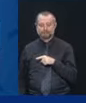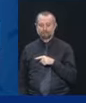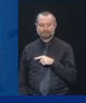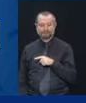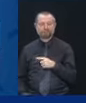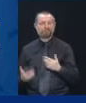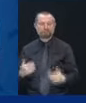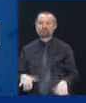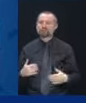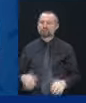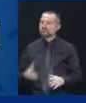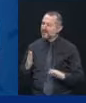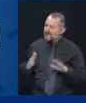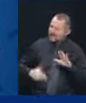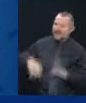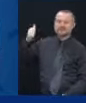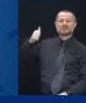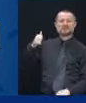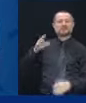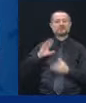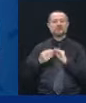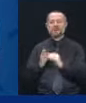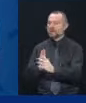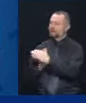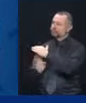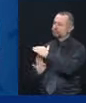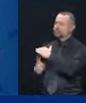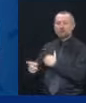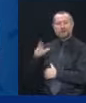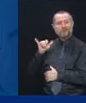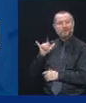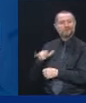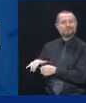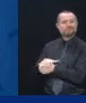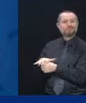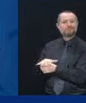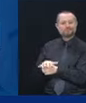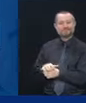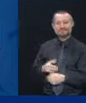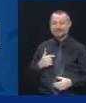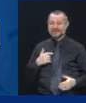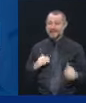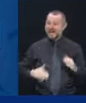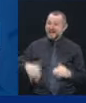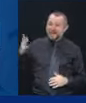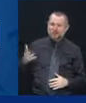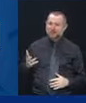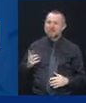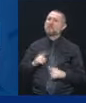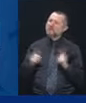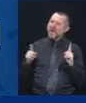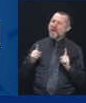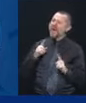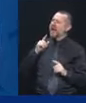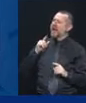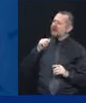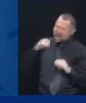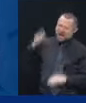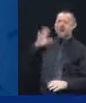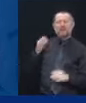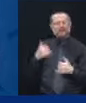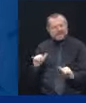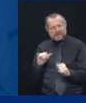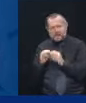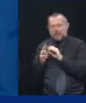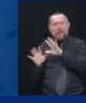rate, not dramatically higher, but higher. And we've been seeing this for the past couple of